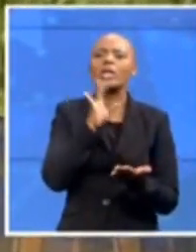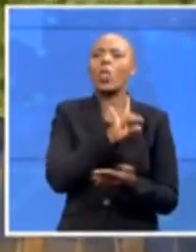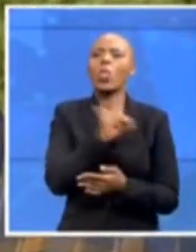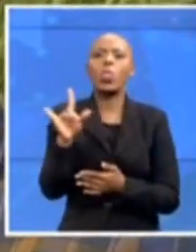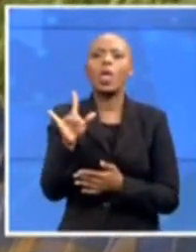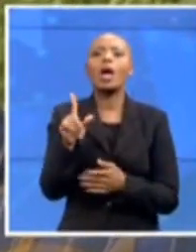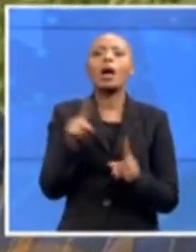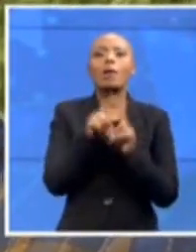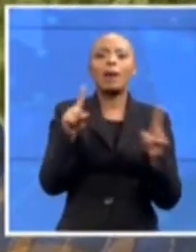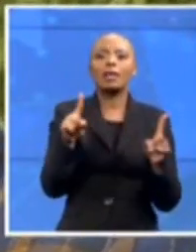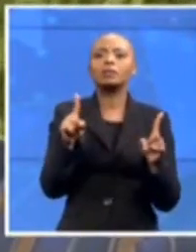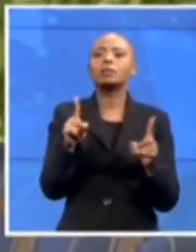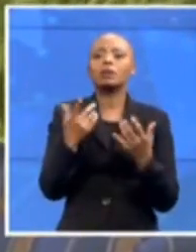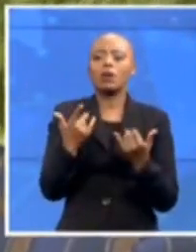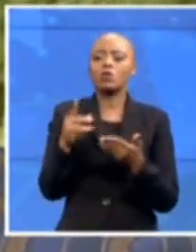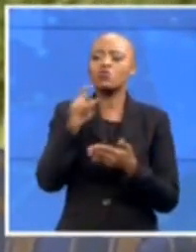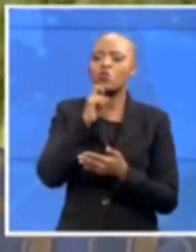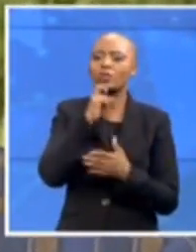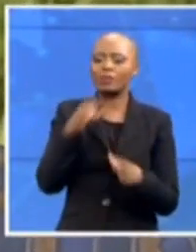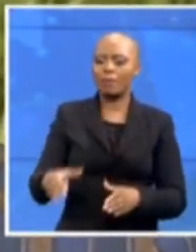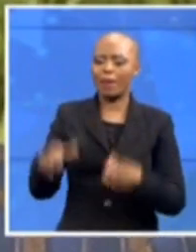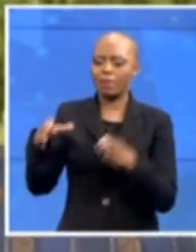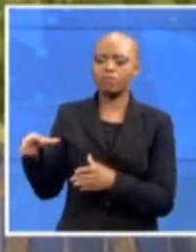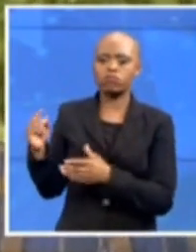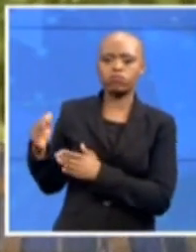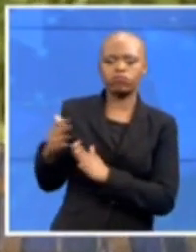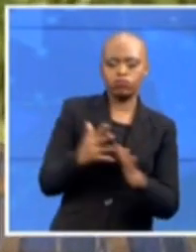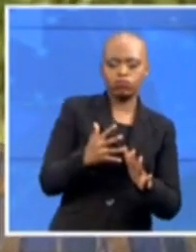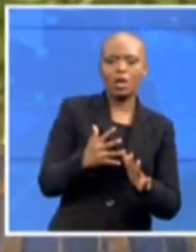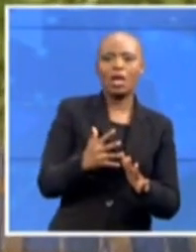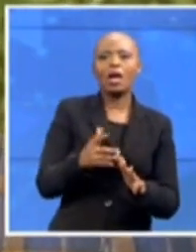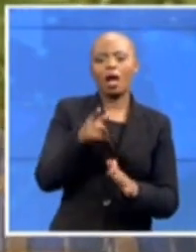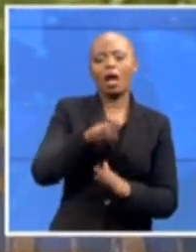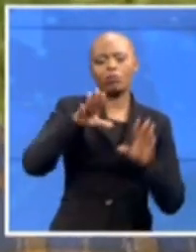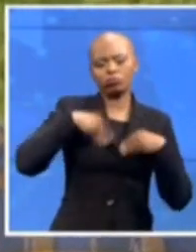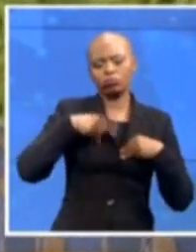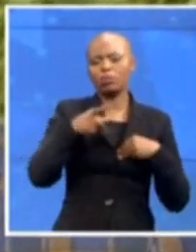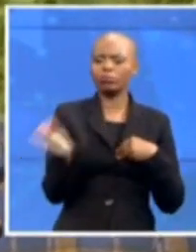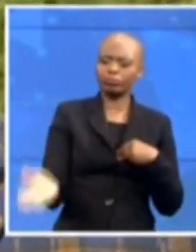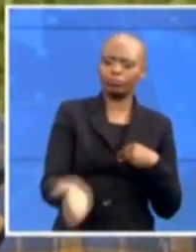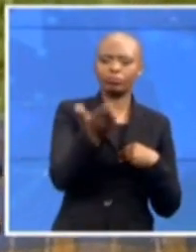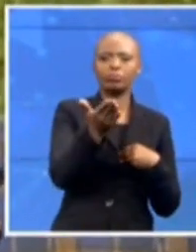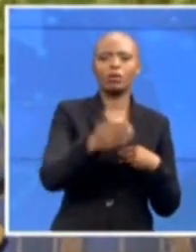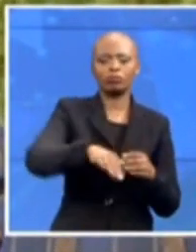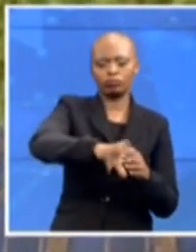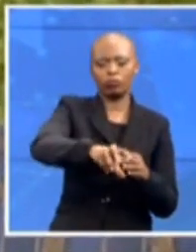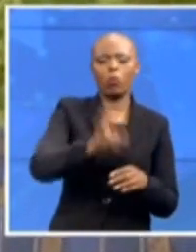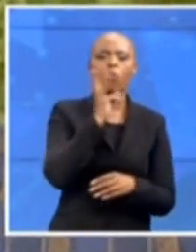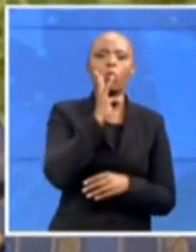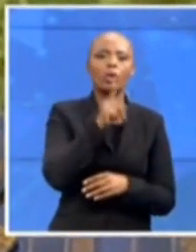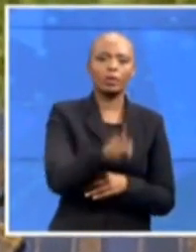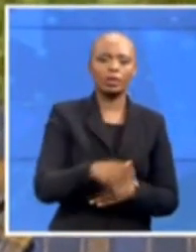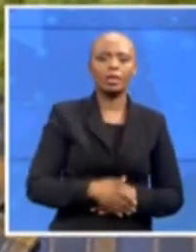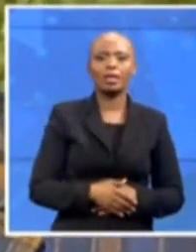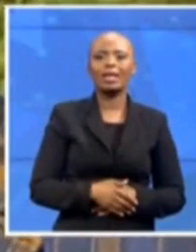allow them to harvest the water, even if when we're still paying huge amounts of electricity. You could not say to a neighbor